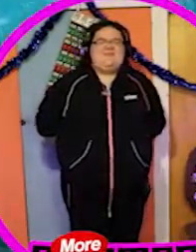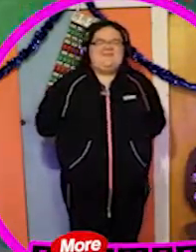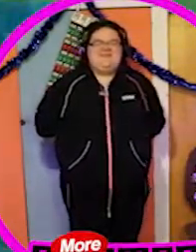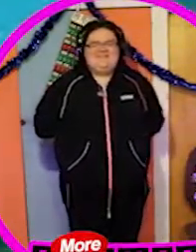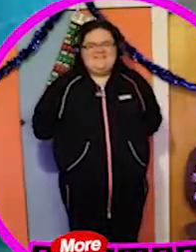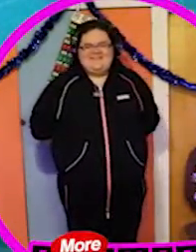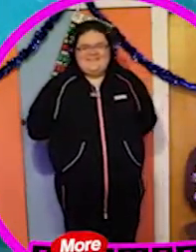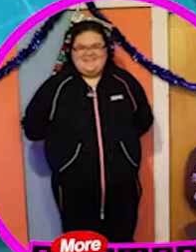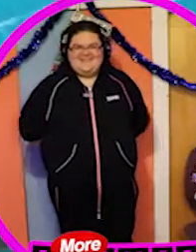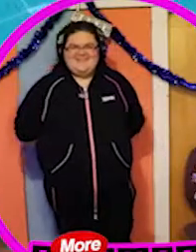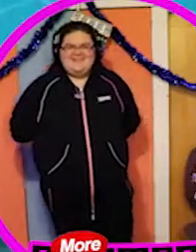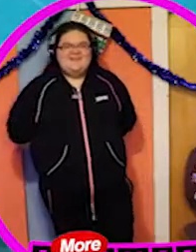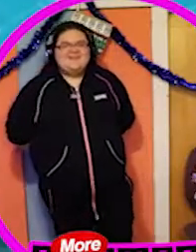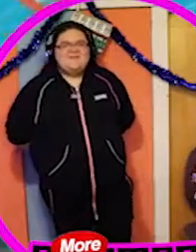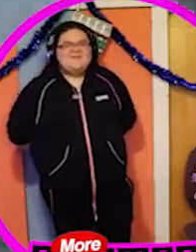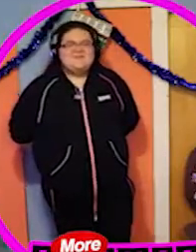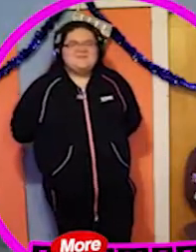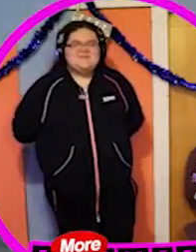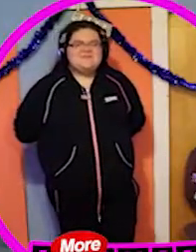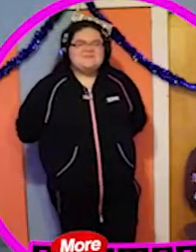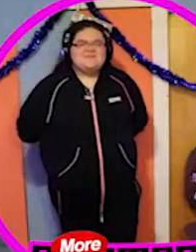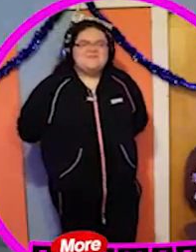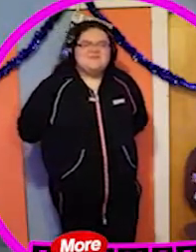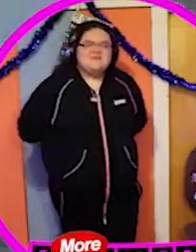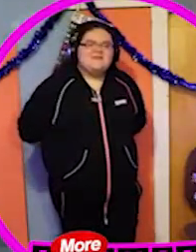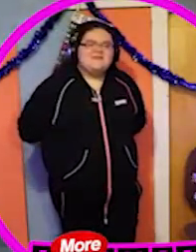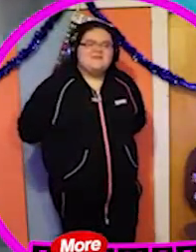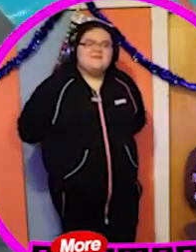butt. Hey, JJ, look at his butt.